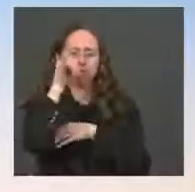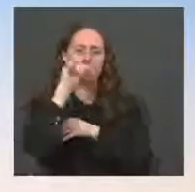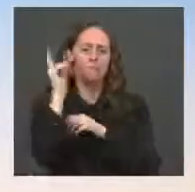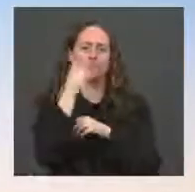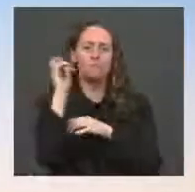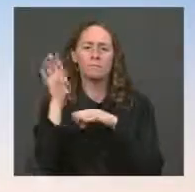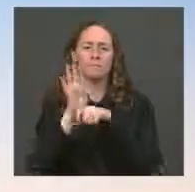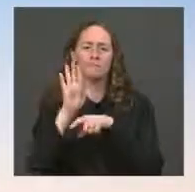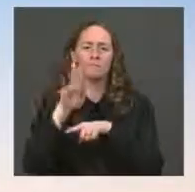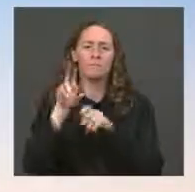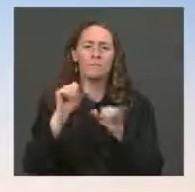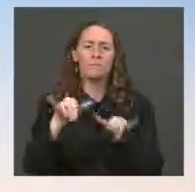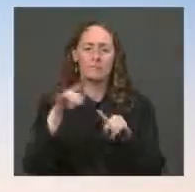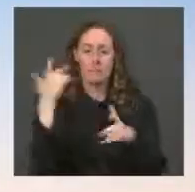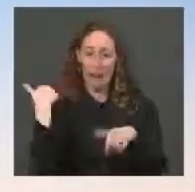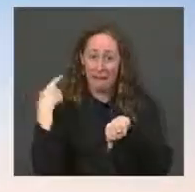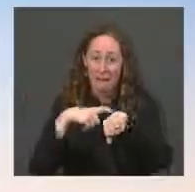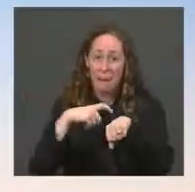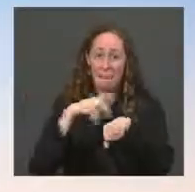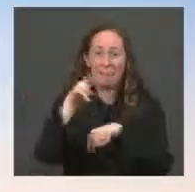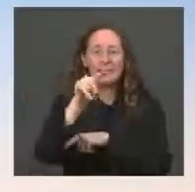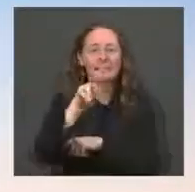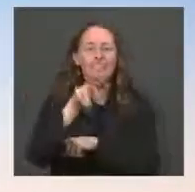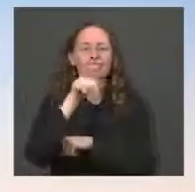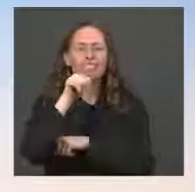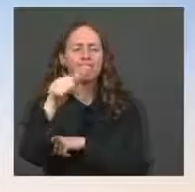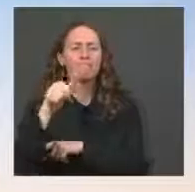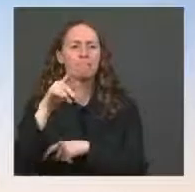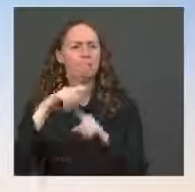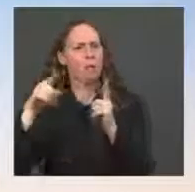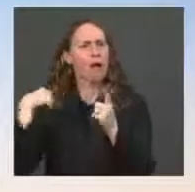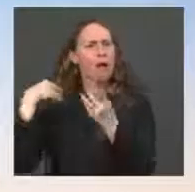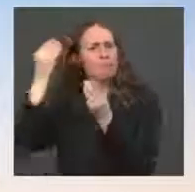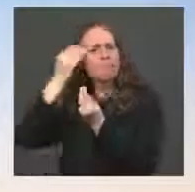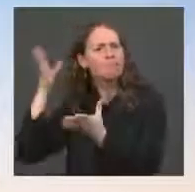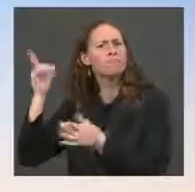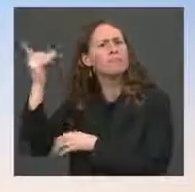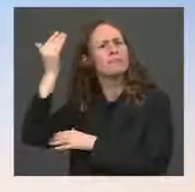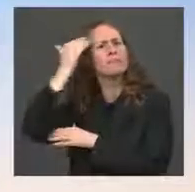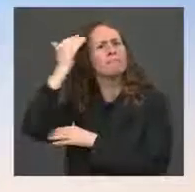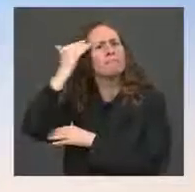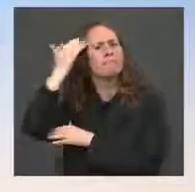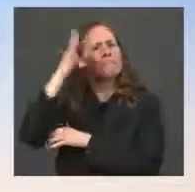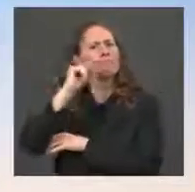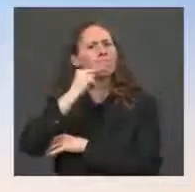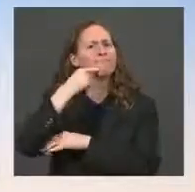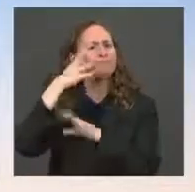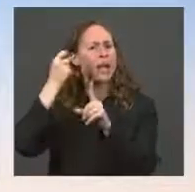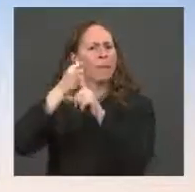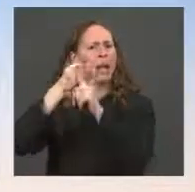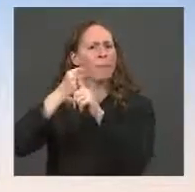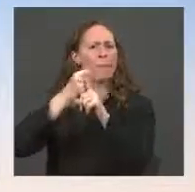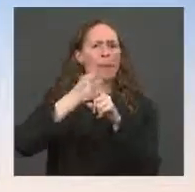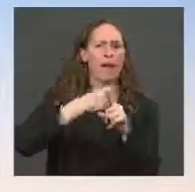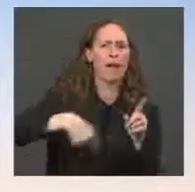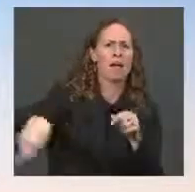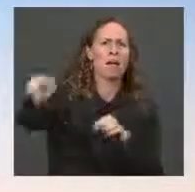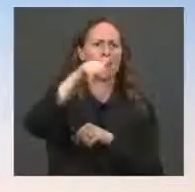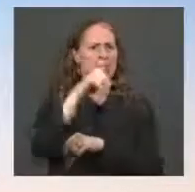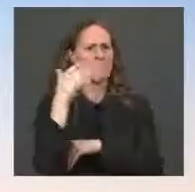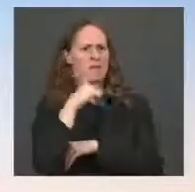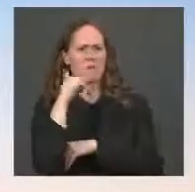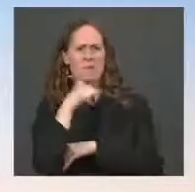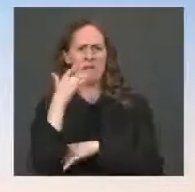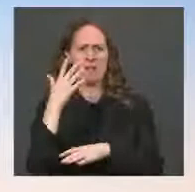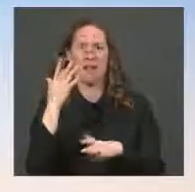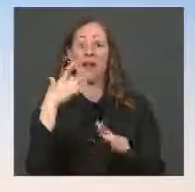on television. We have mentioned it to him because obviously it impacted many of us as you're watching. I don't know how anyone couldn't have been impacted